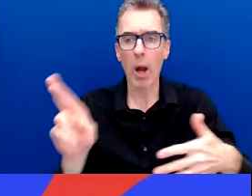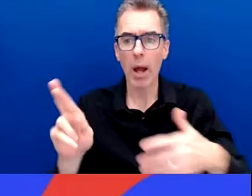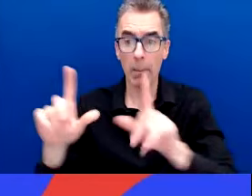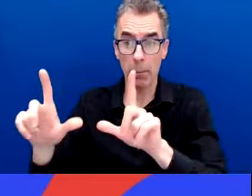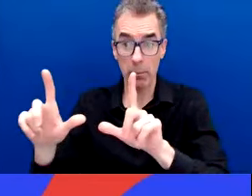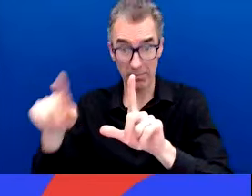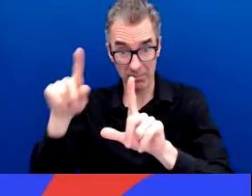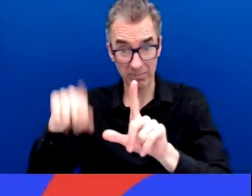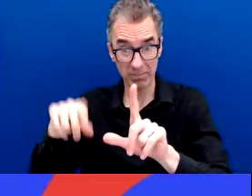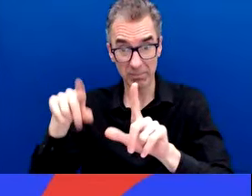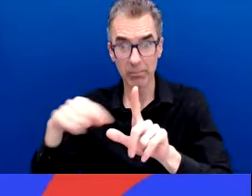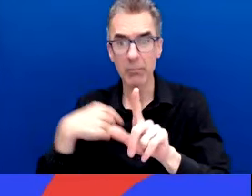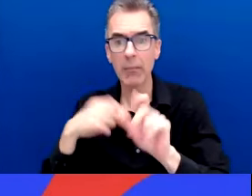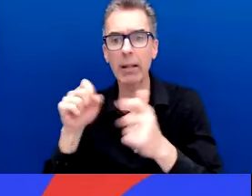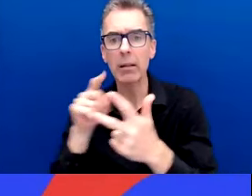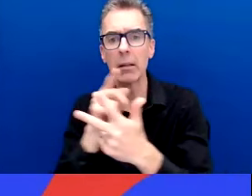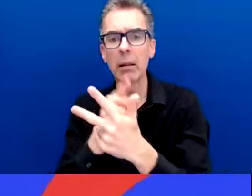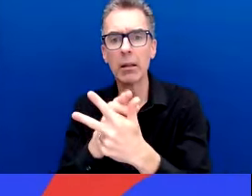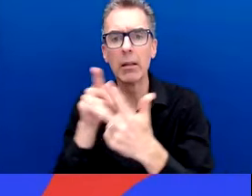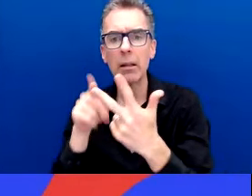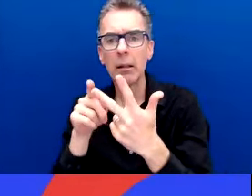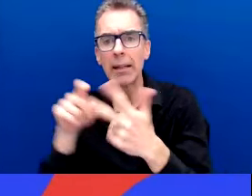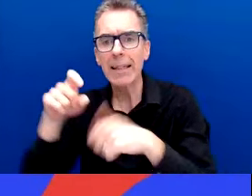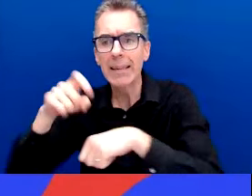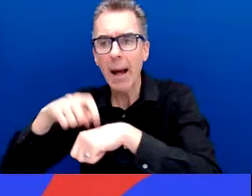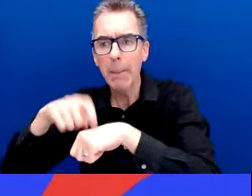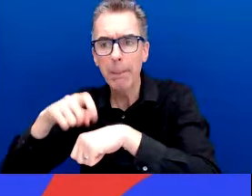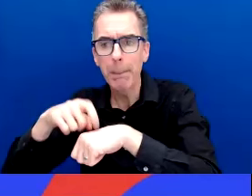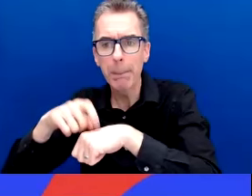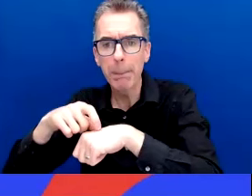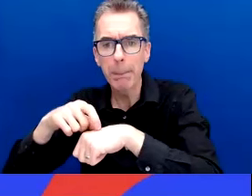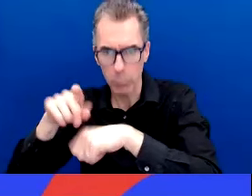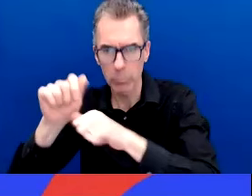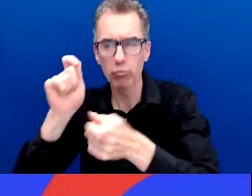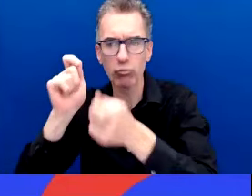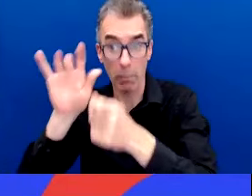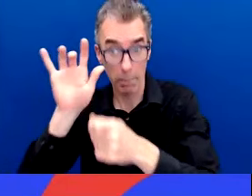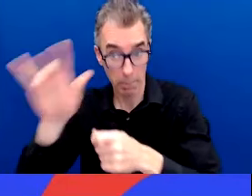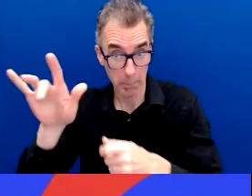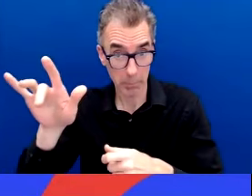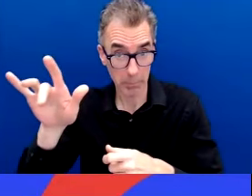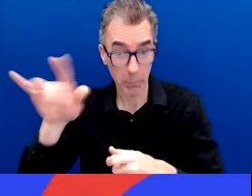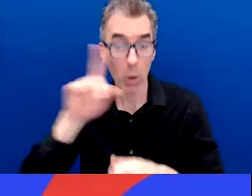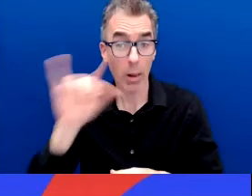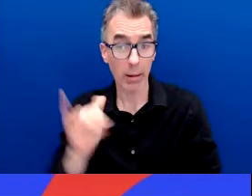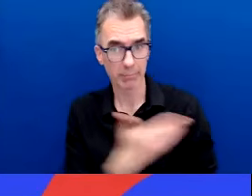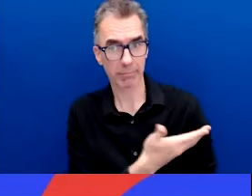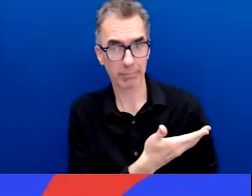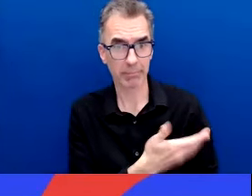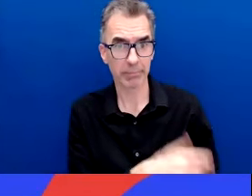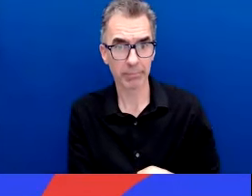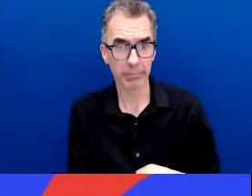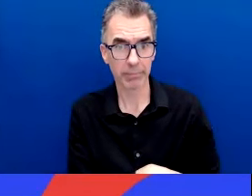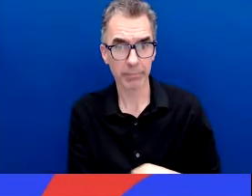here, and I can choose timing. When I choose that timing button, it brings me to